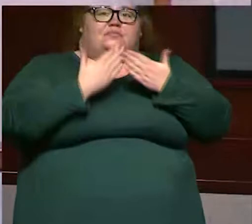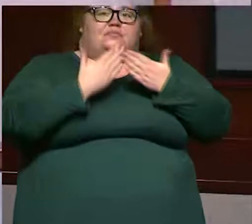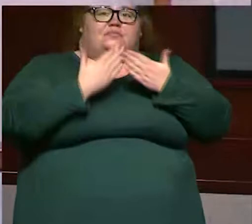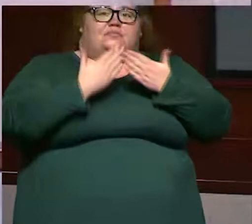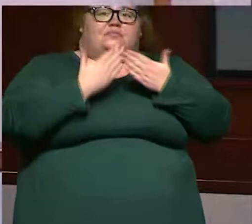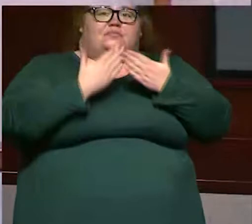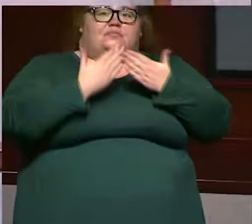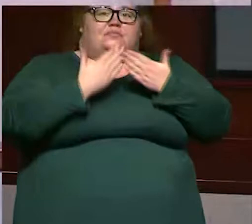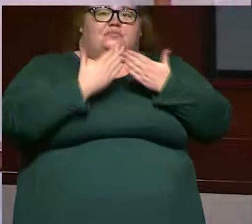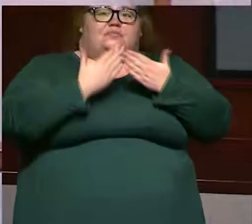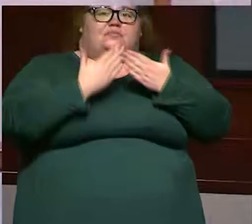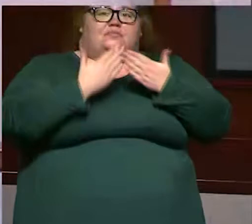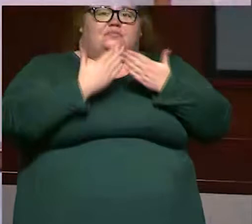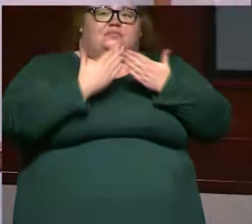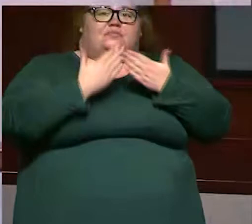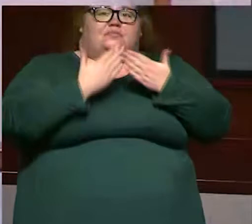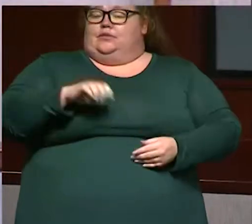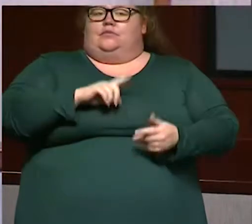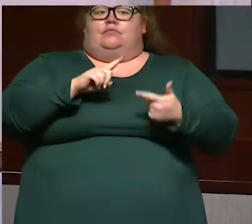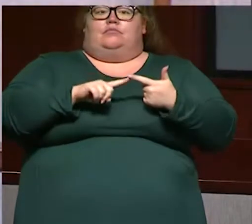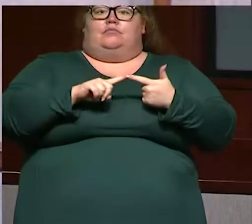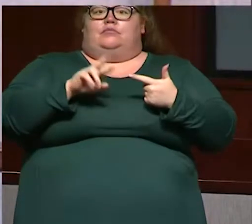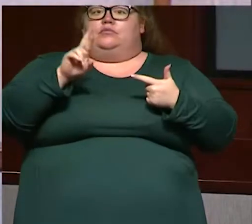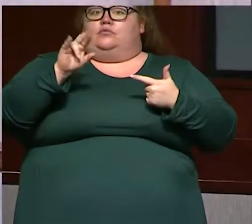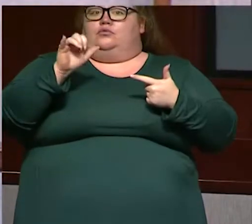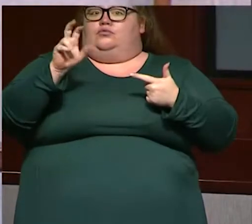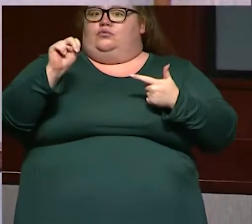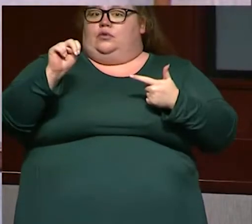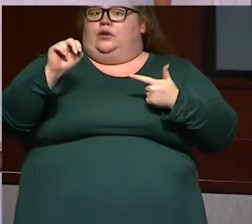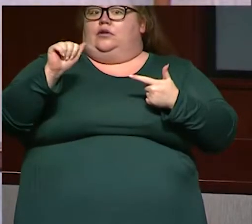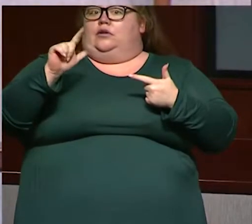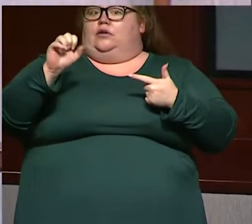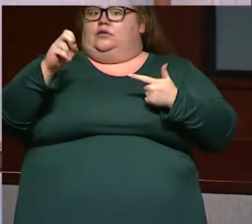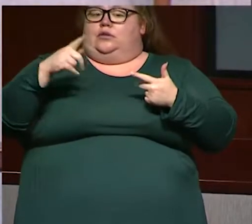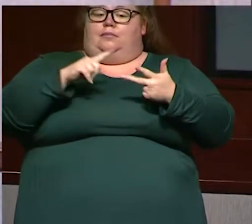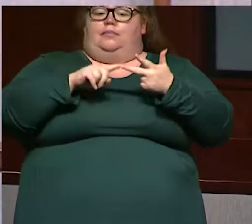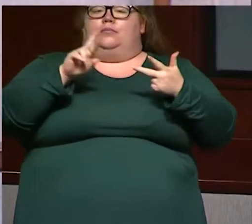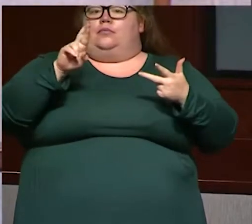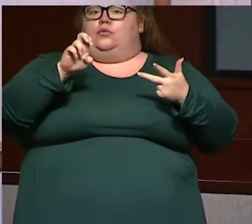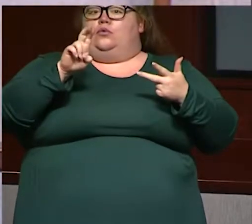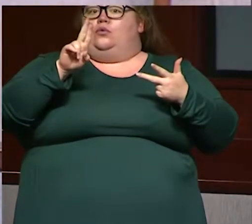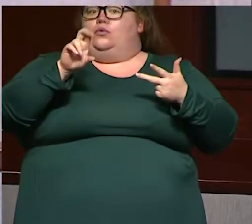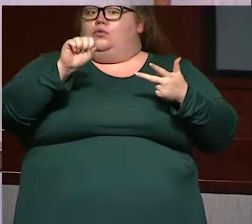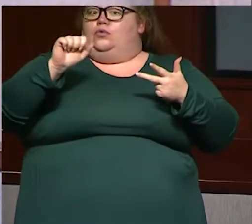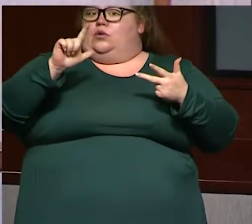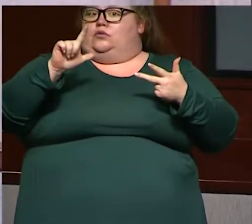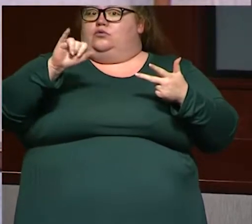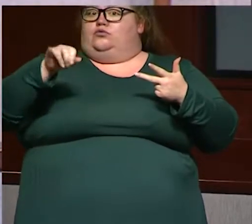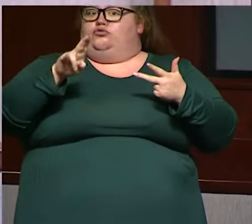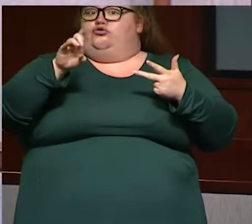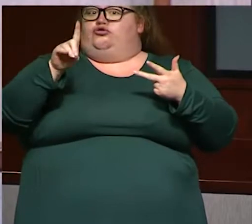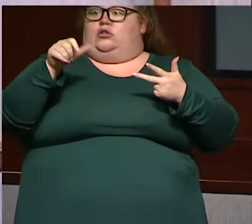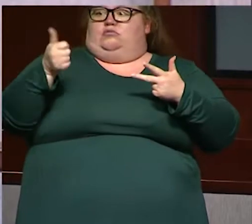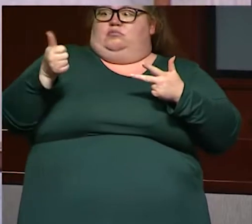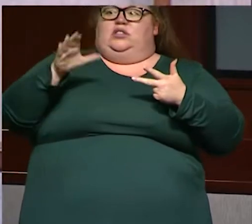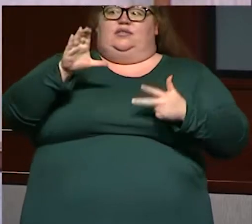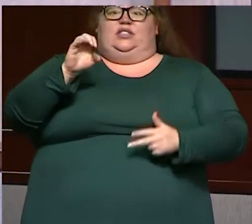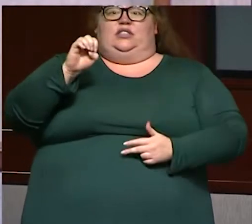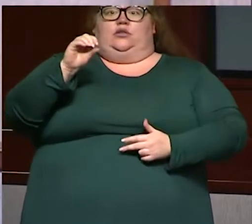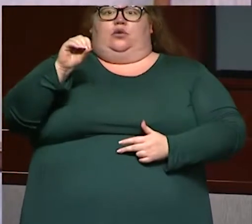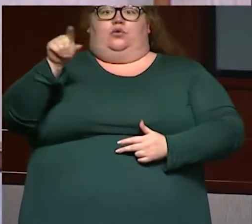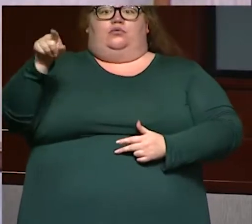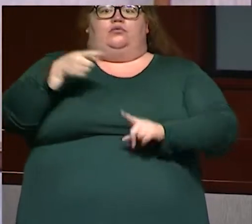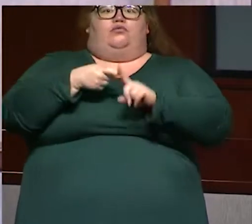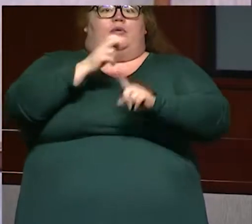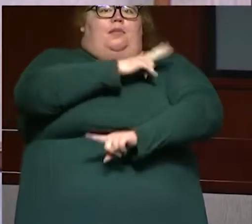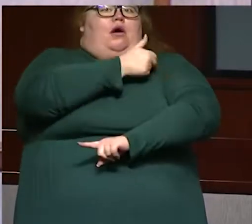of Public Health, Ryan Alsop, our Chief Administrative Officer, and Russell Judd, the CEO of Kern Medical. First, I'm going to